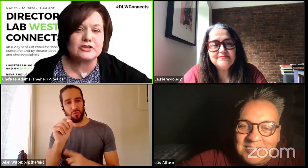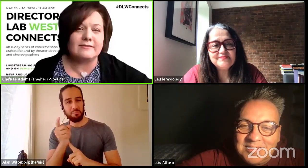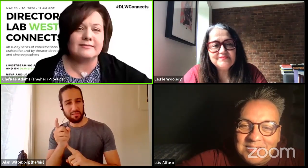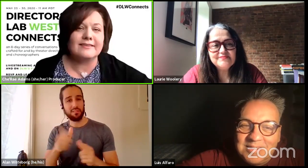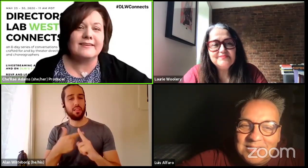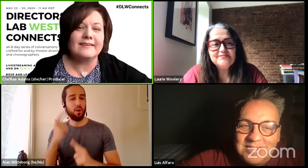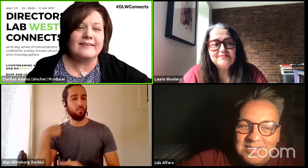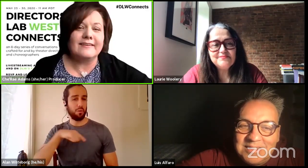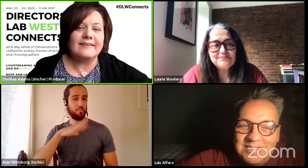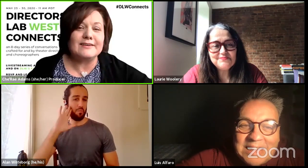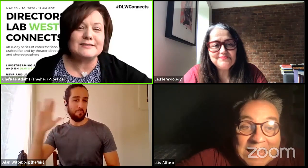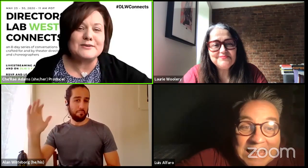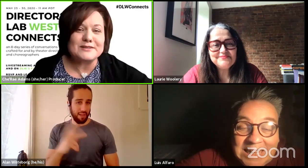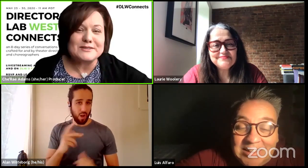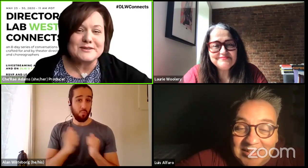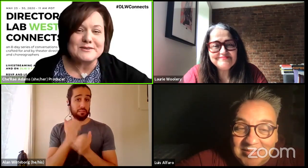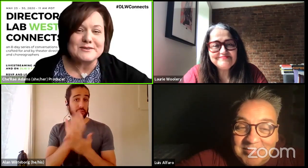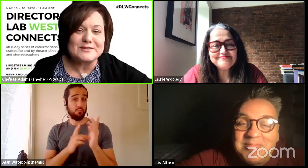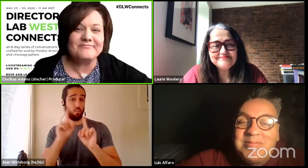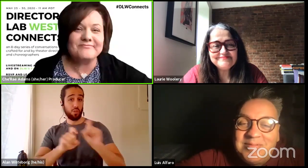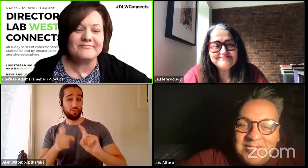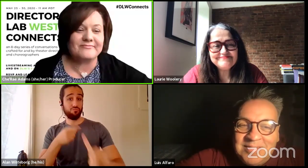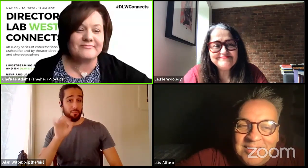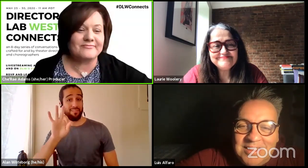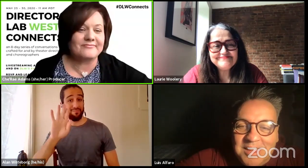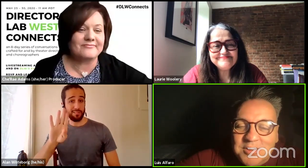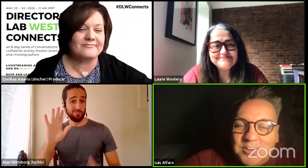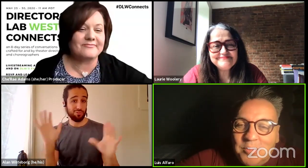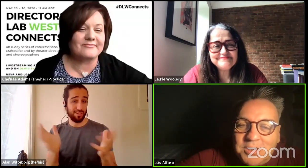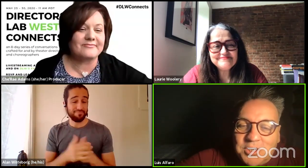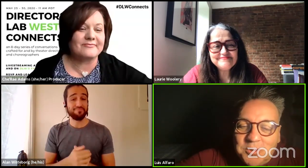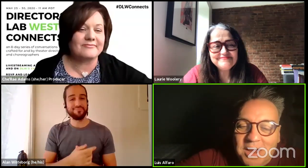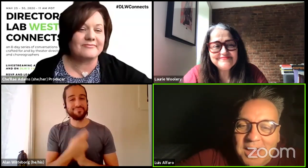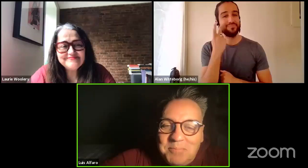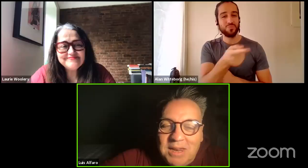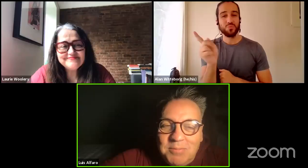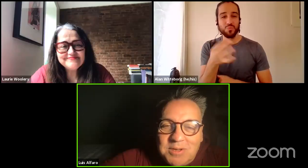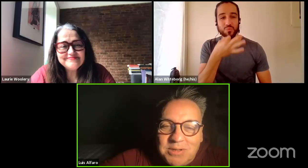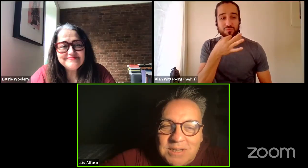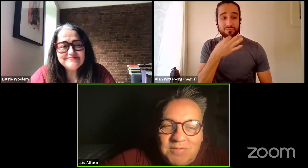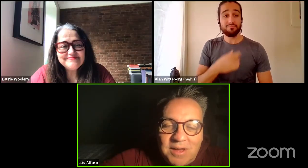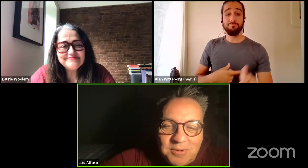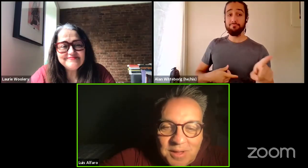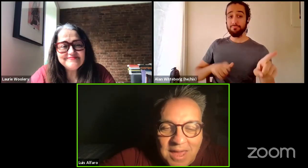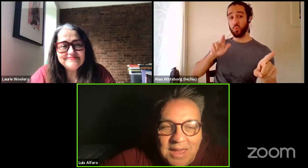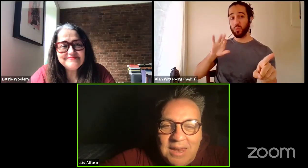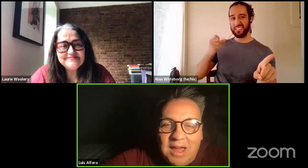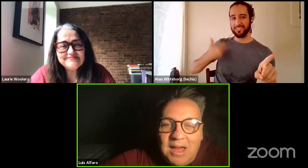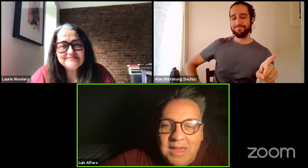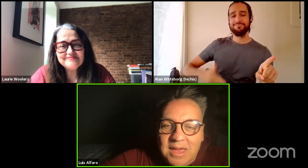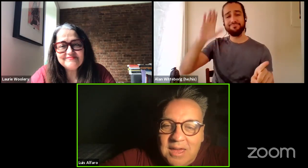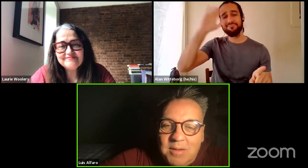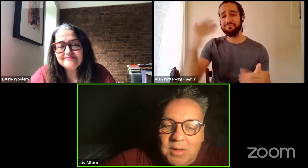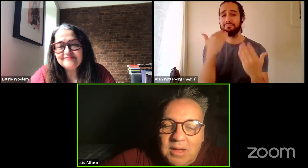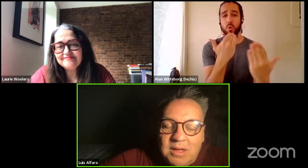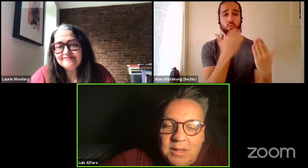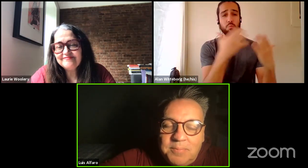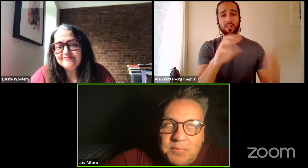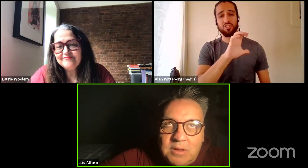chat. I'll see you all soon. Thank you so much, Sheree. My name is Luis Alfaro, and I